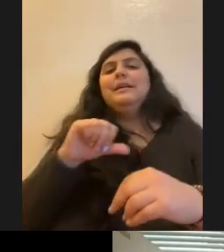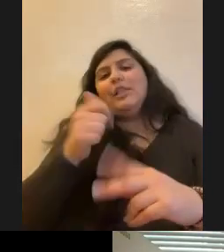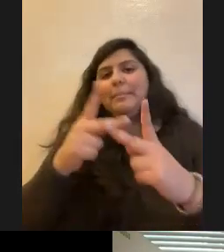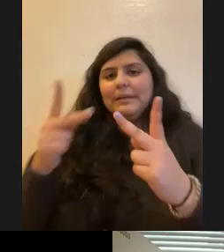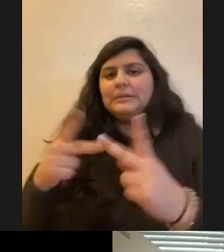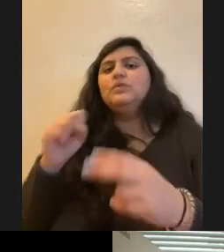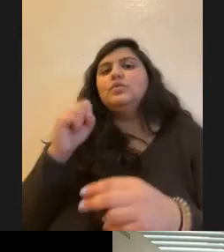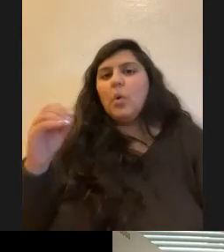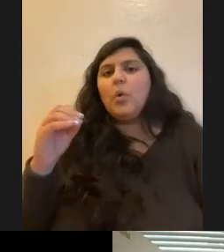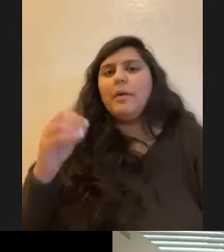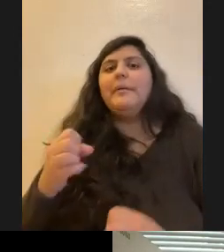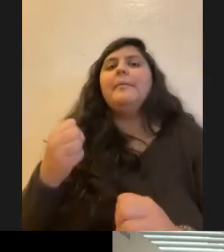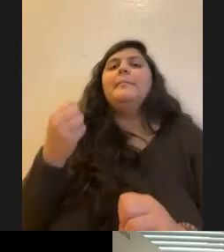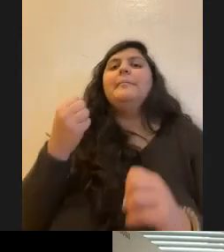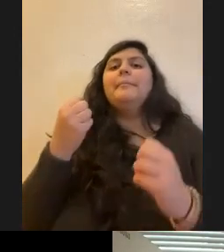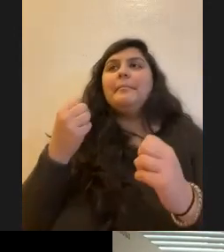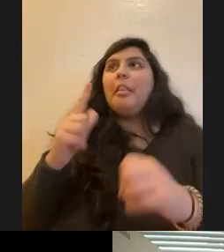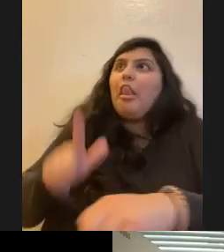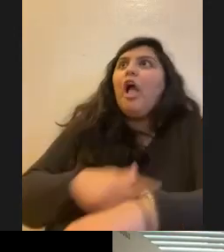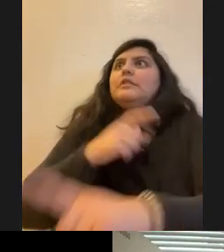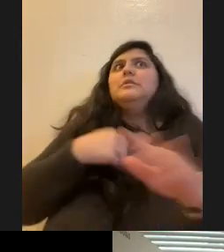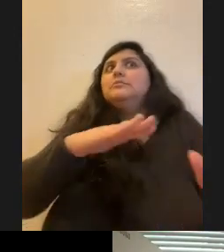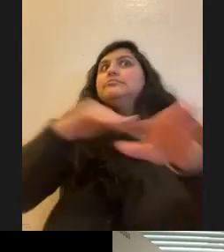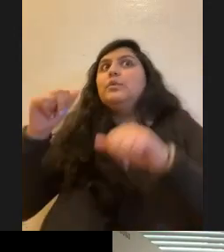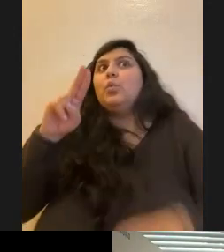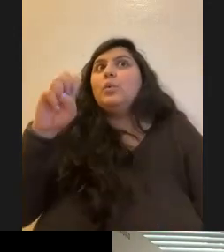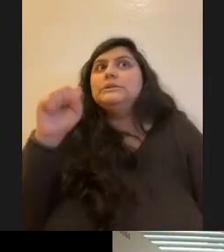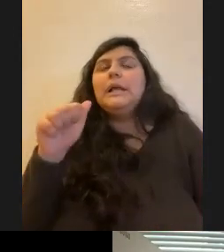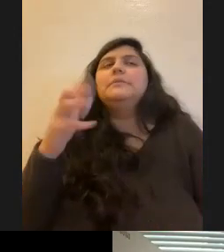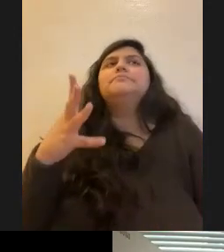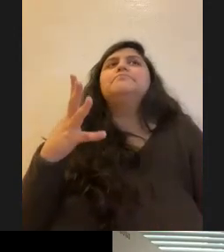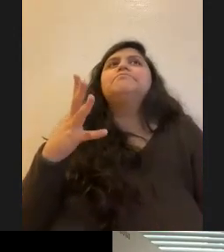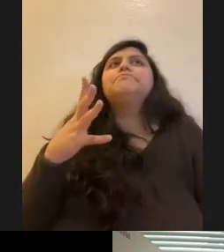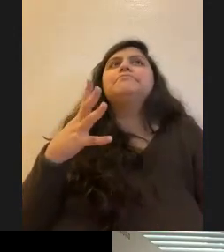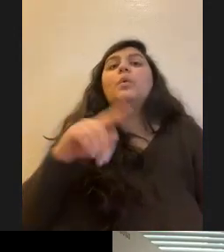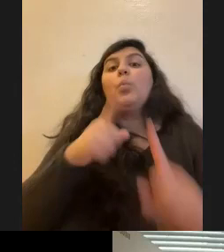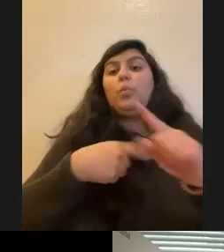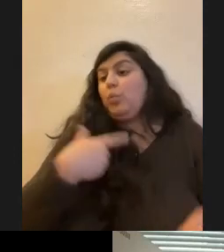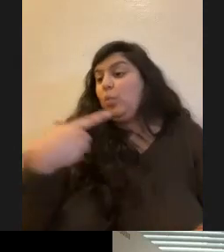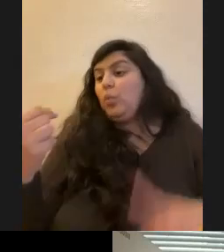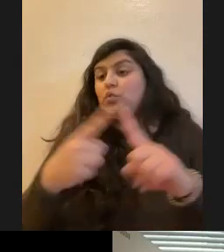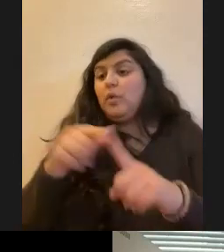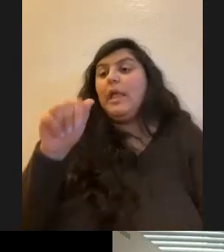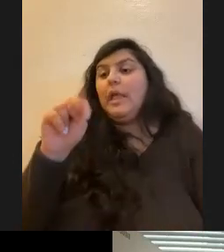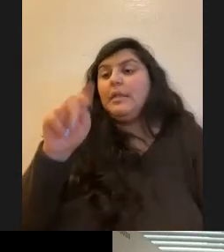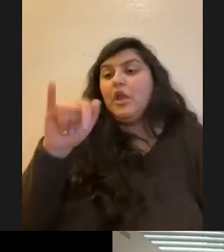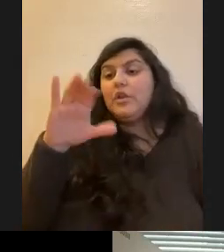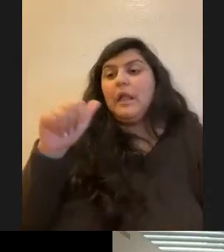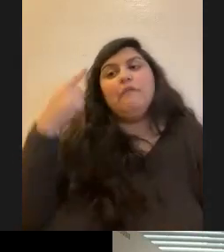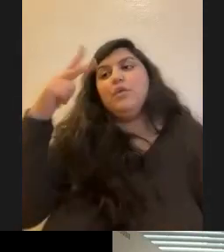I've been away, like from the United States, is when I go to Antarctica for about 3 months at a